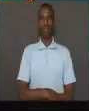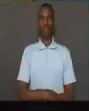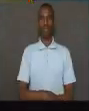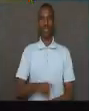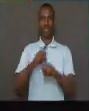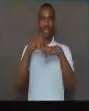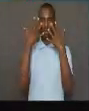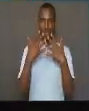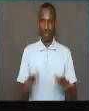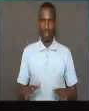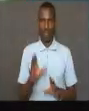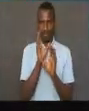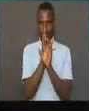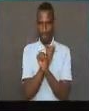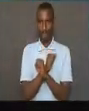Time's up.